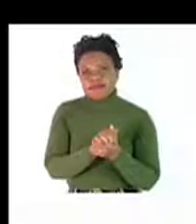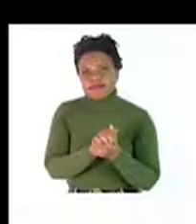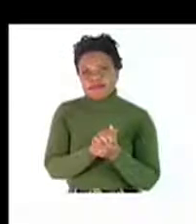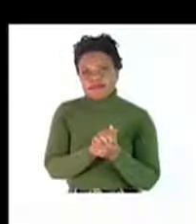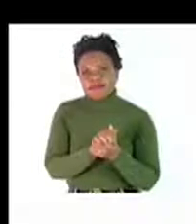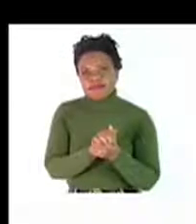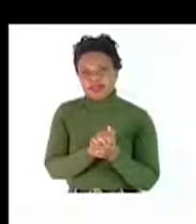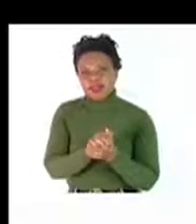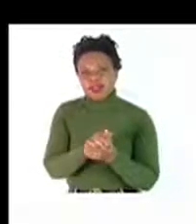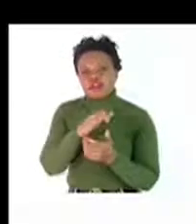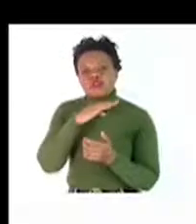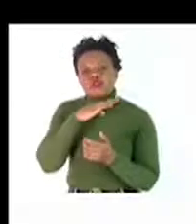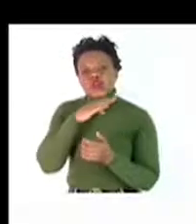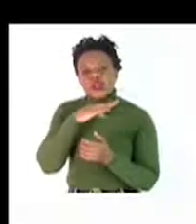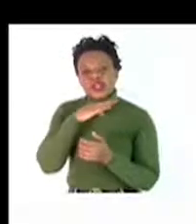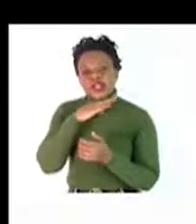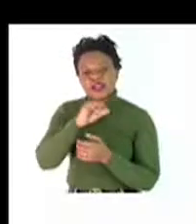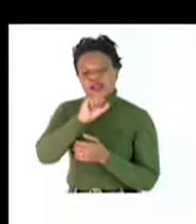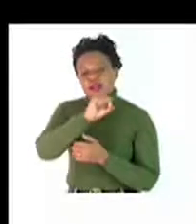Story.